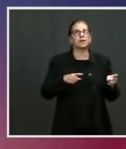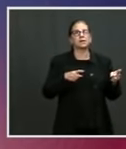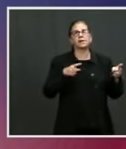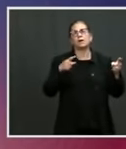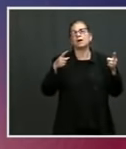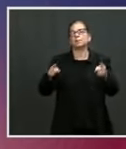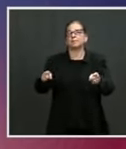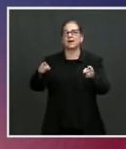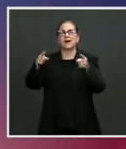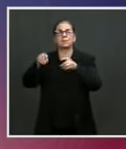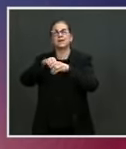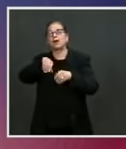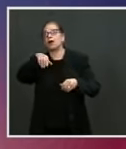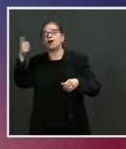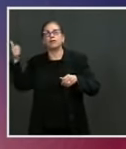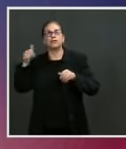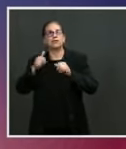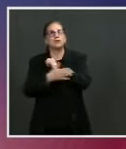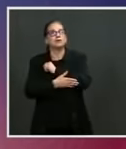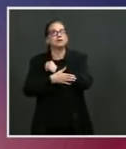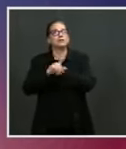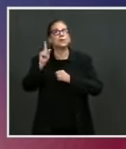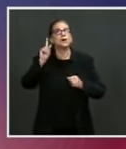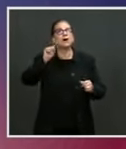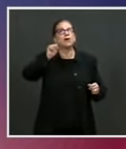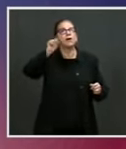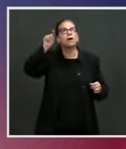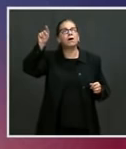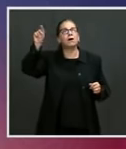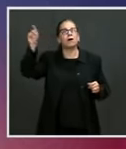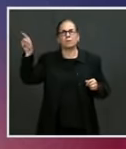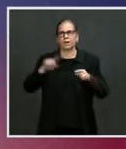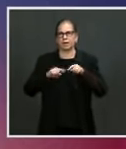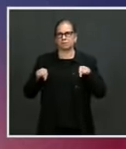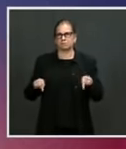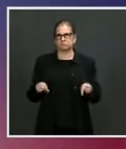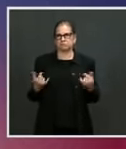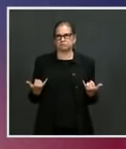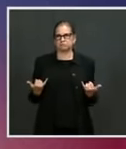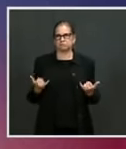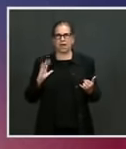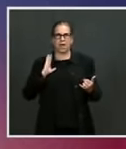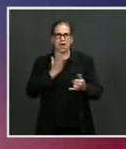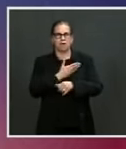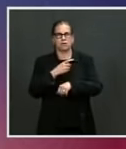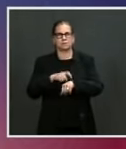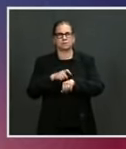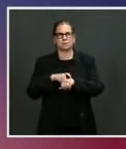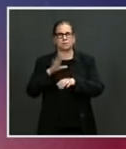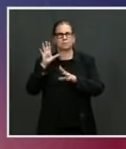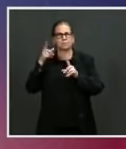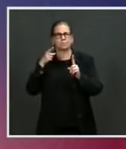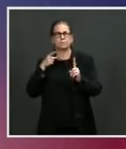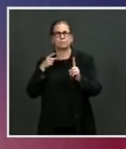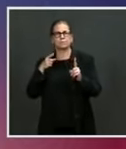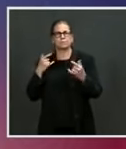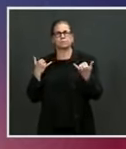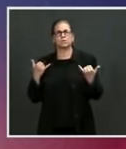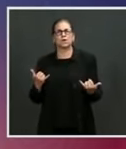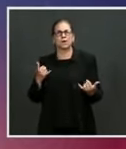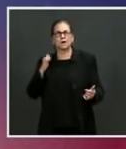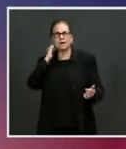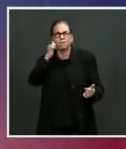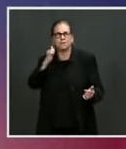time. And the mission falls to each of us, each and every day. Democracy